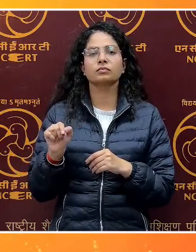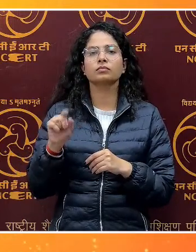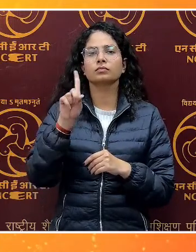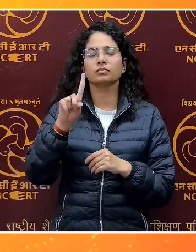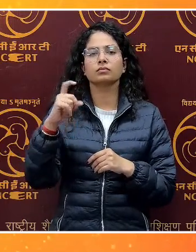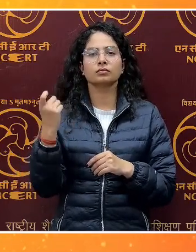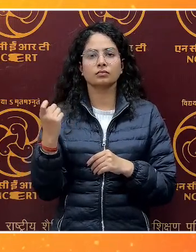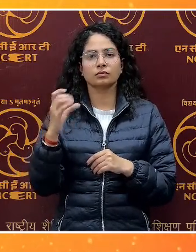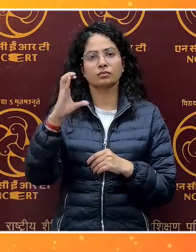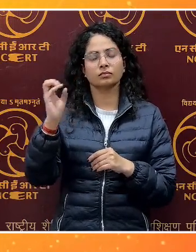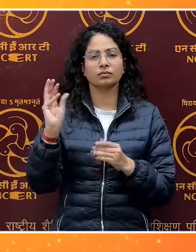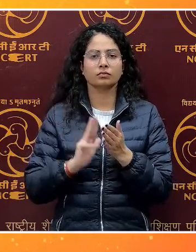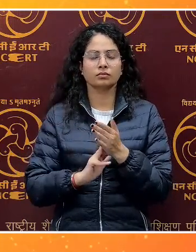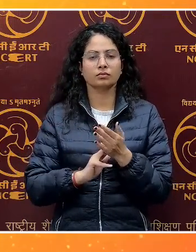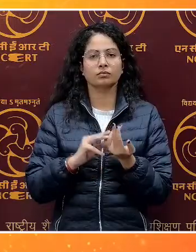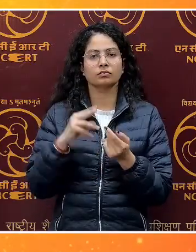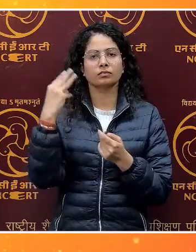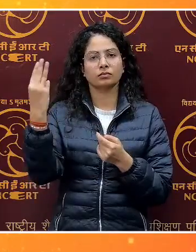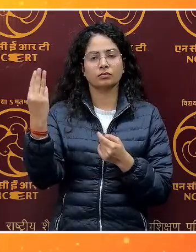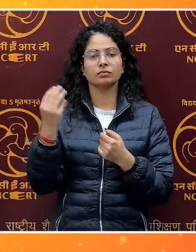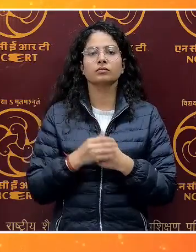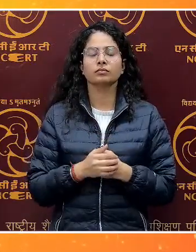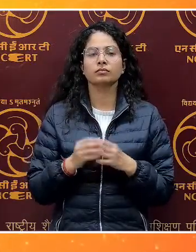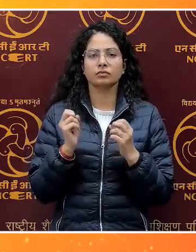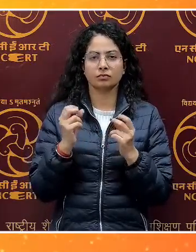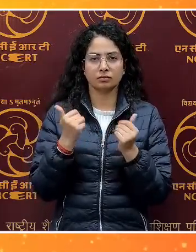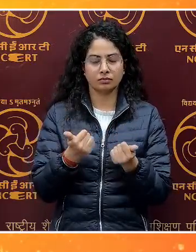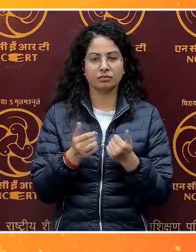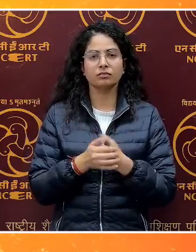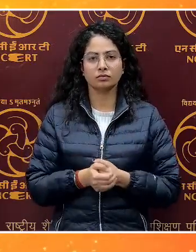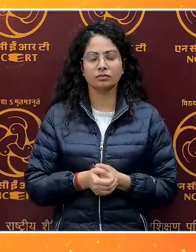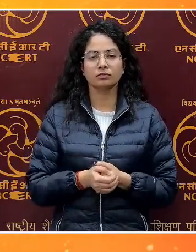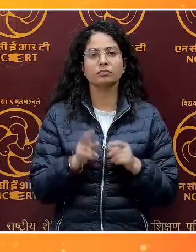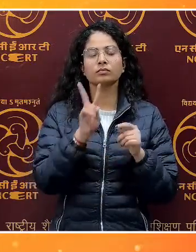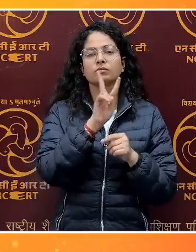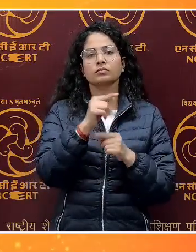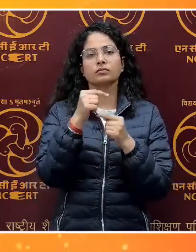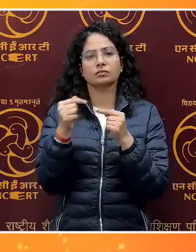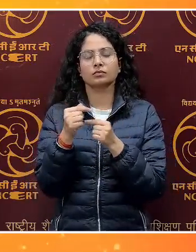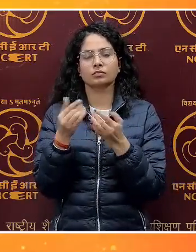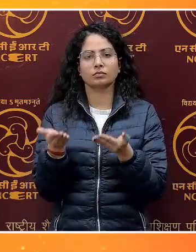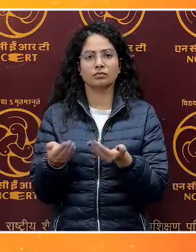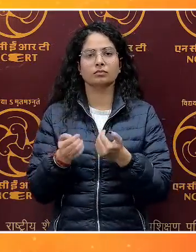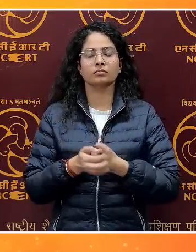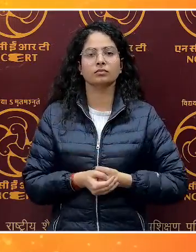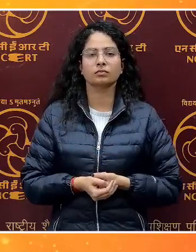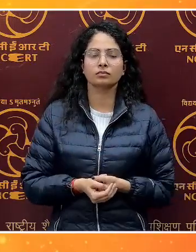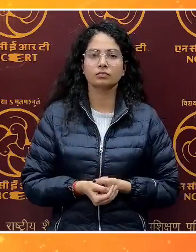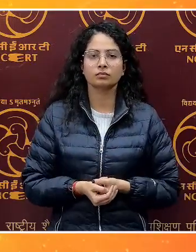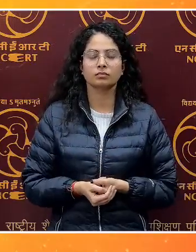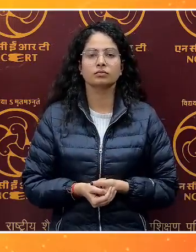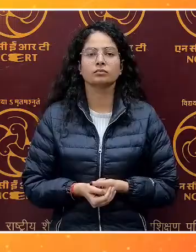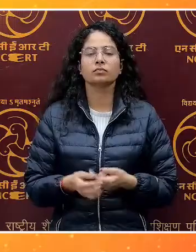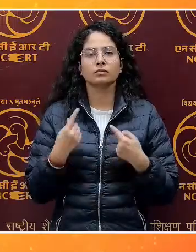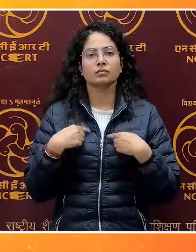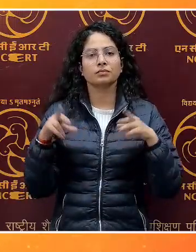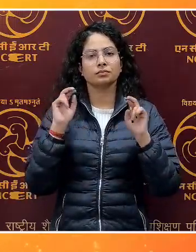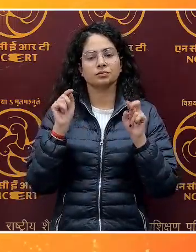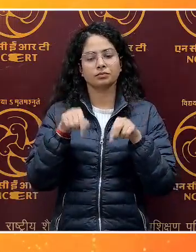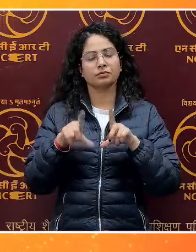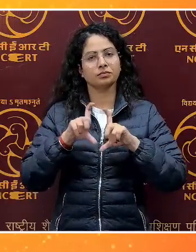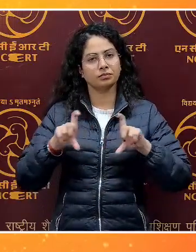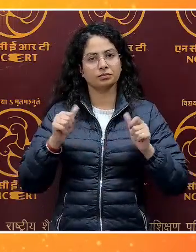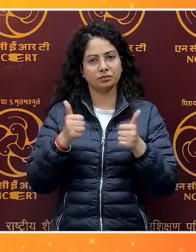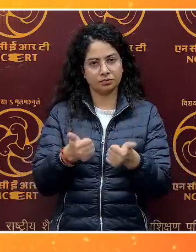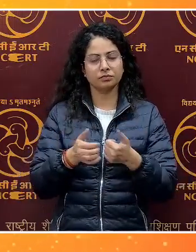680.17 centimeter cube. Okay. This is the volume of the solid. Alright, I hope it is clear. Yes,